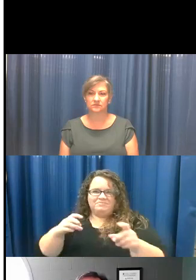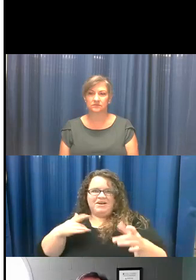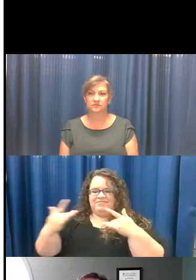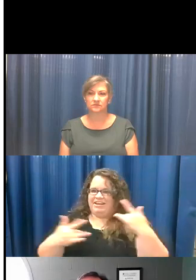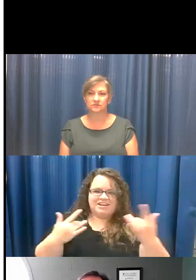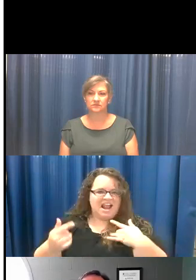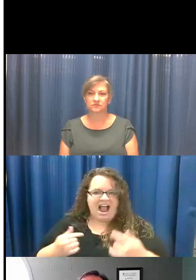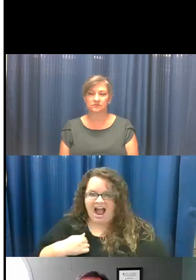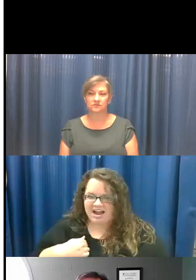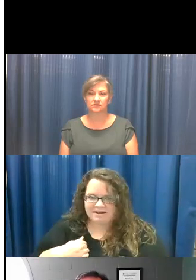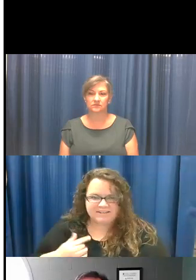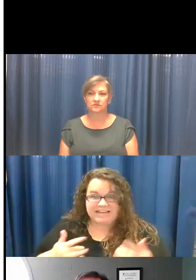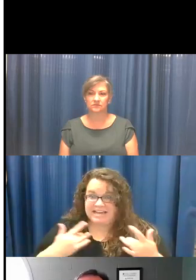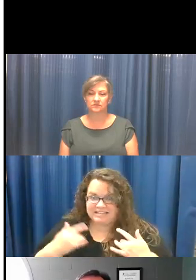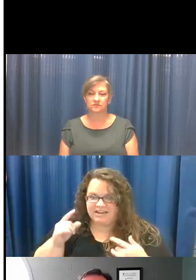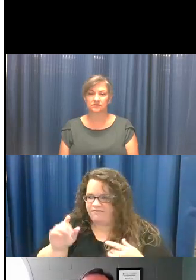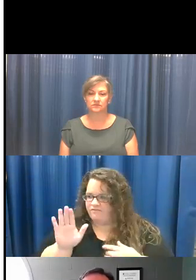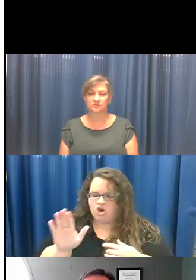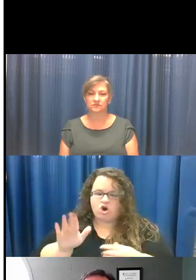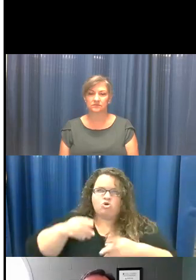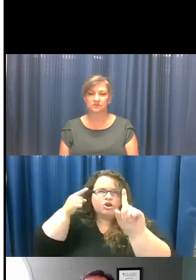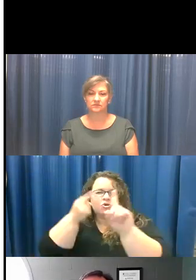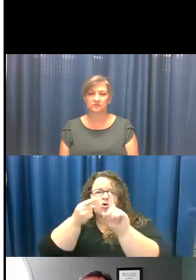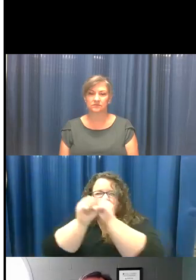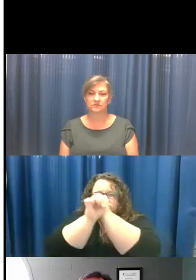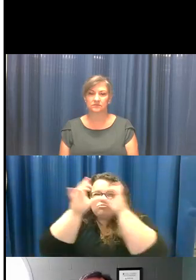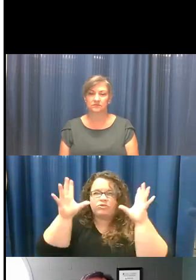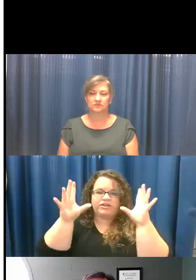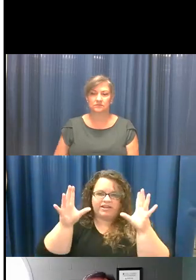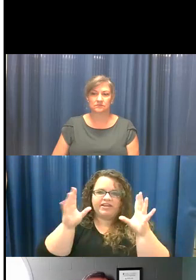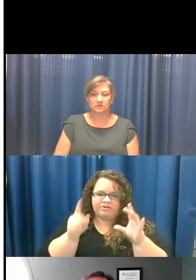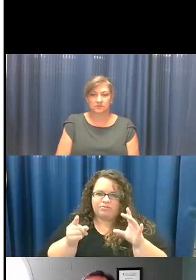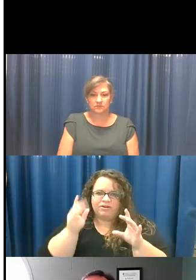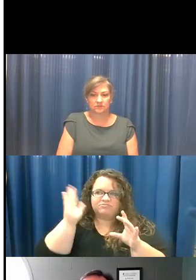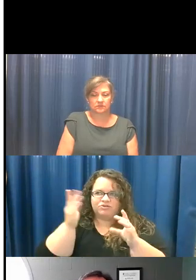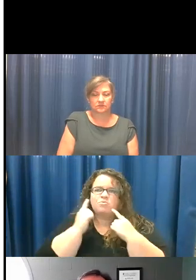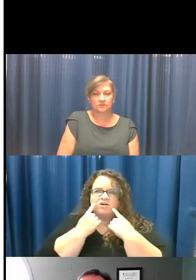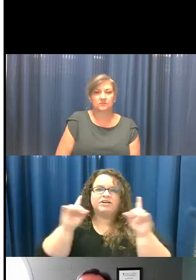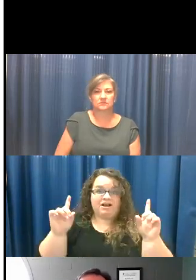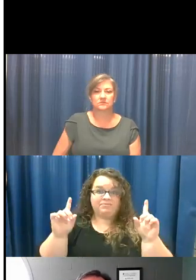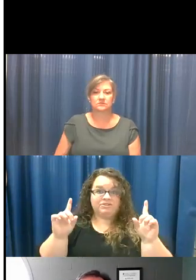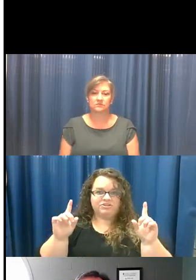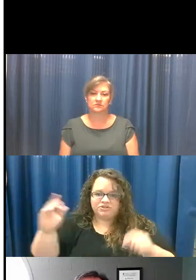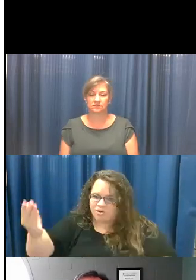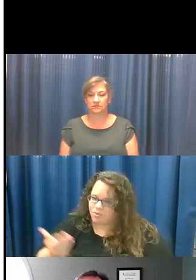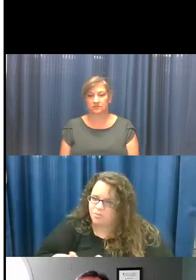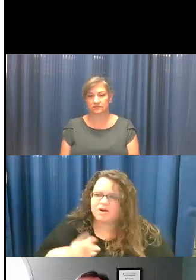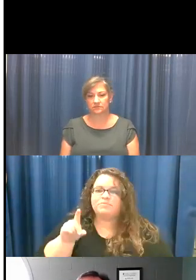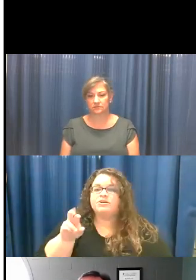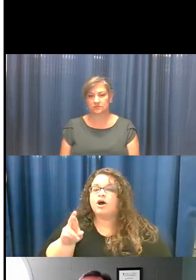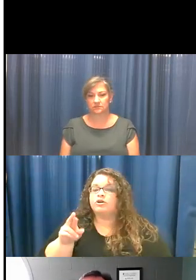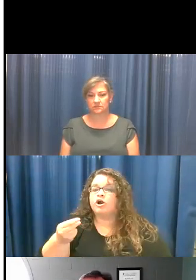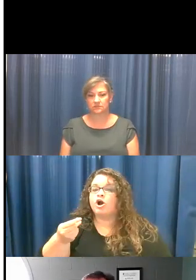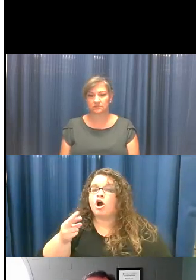excited about Tico's vision for this position and what she's going to accomplish. So welcome Dr. Hardy into this new